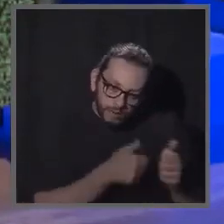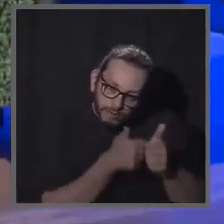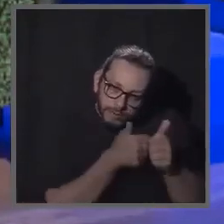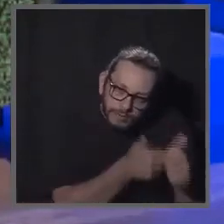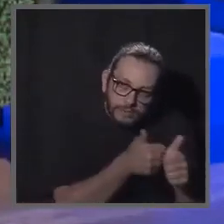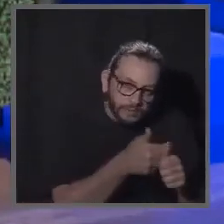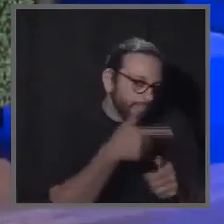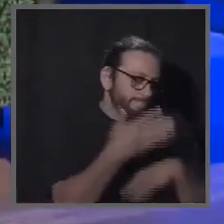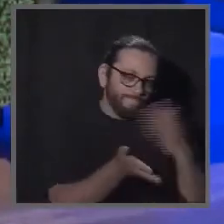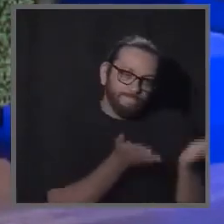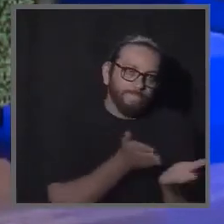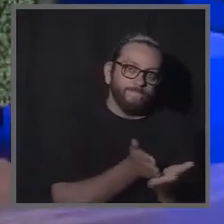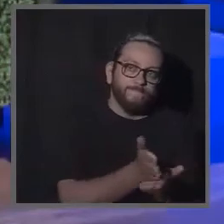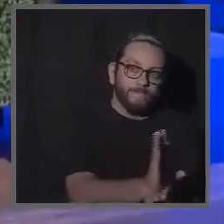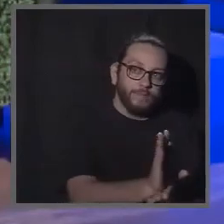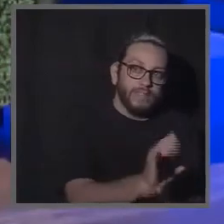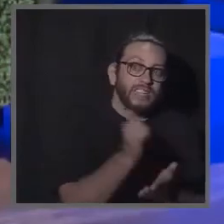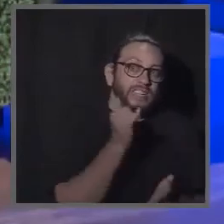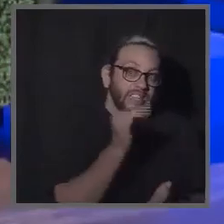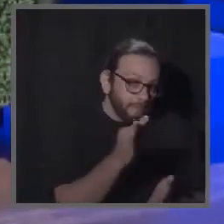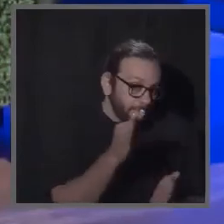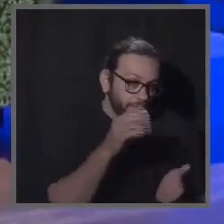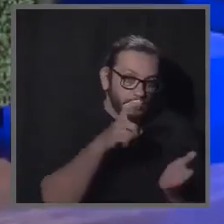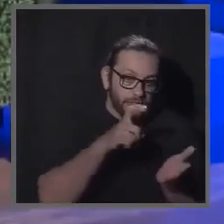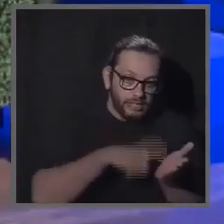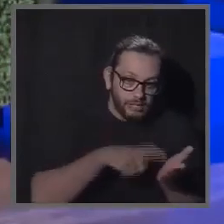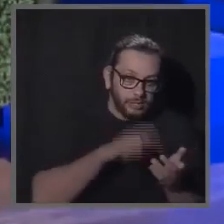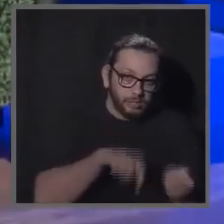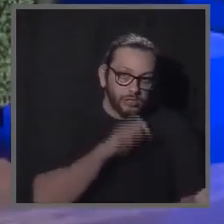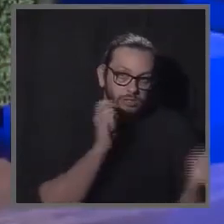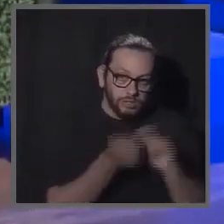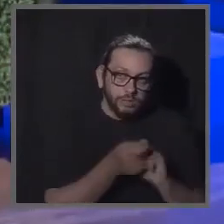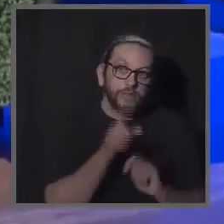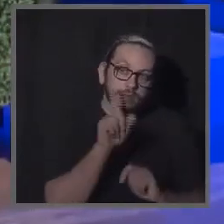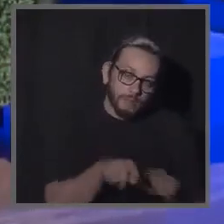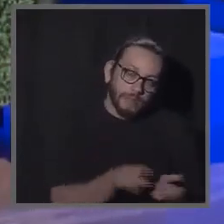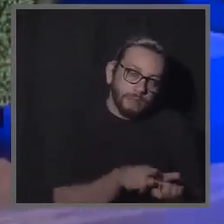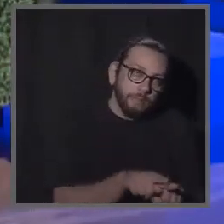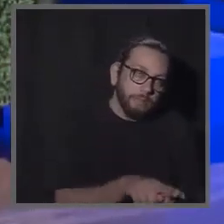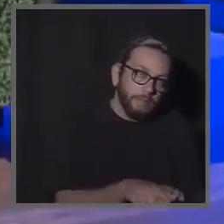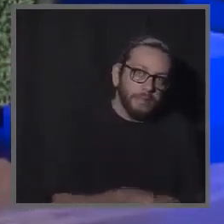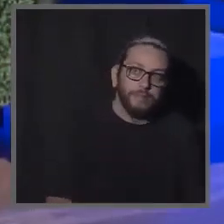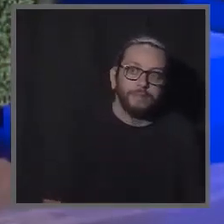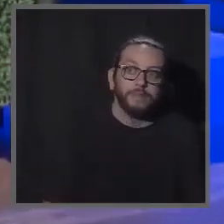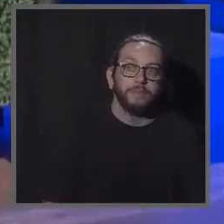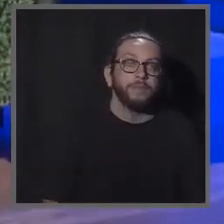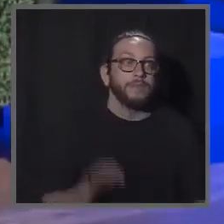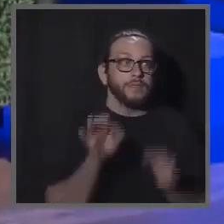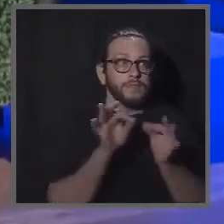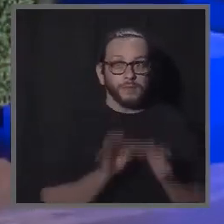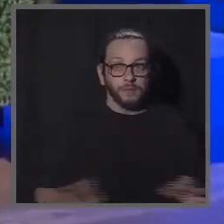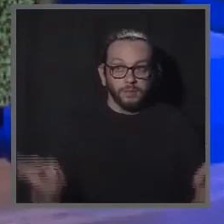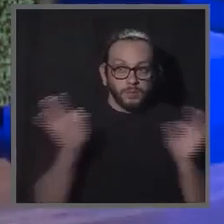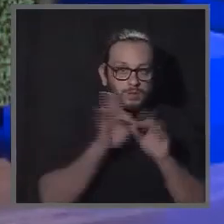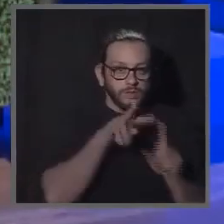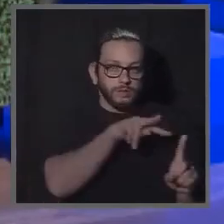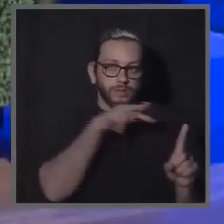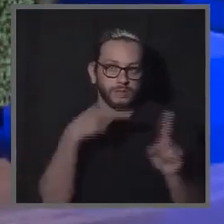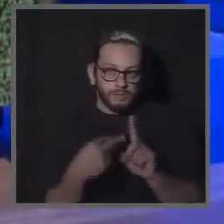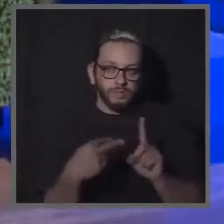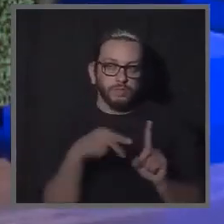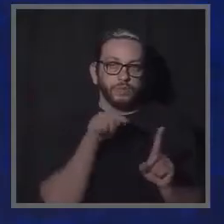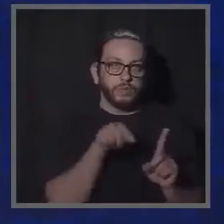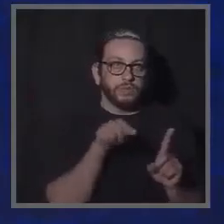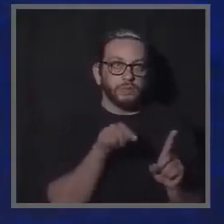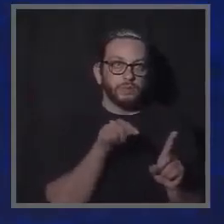for this continuous follow-up, and that it will also be able to make the necessary adjustments. It's also very important from this